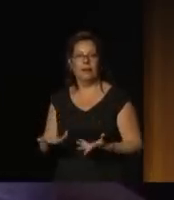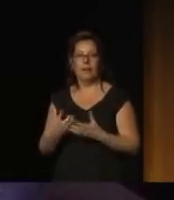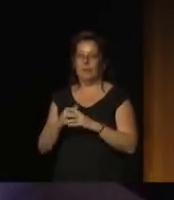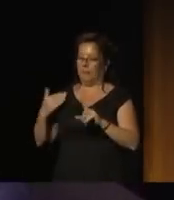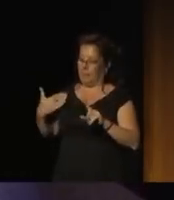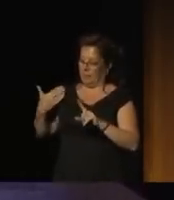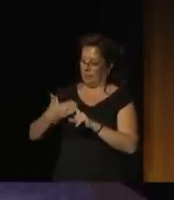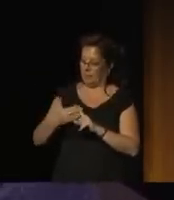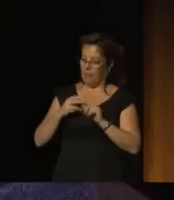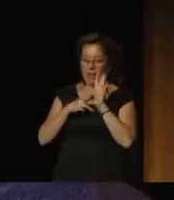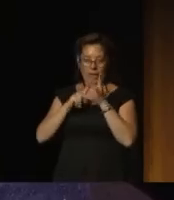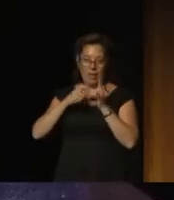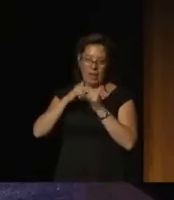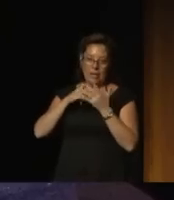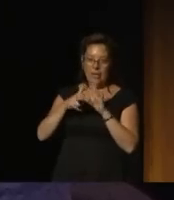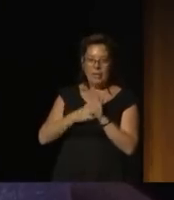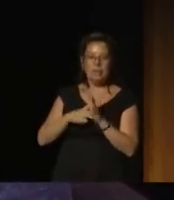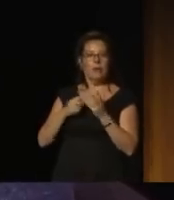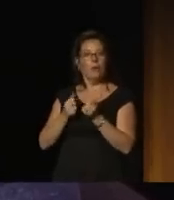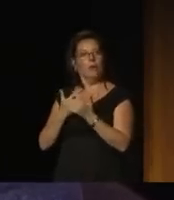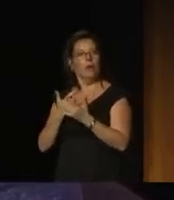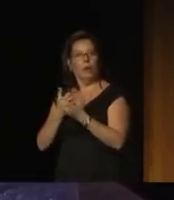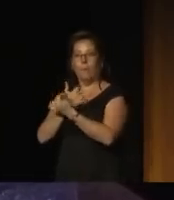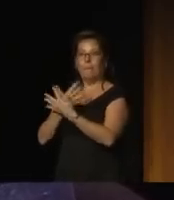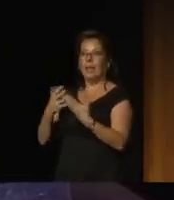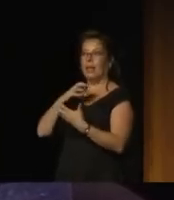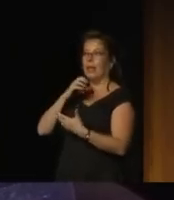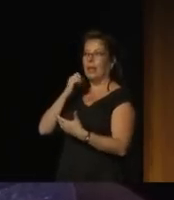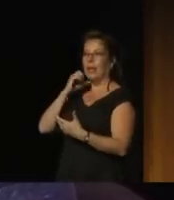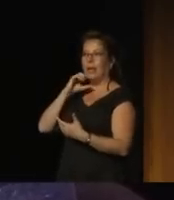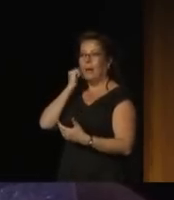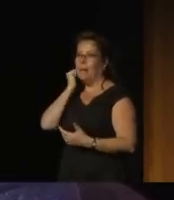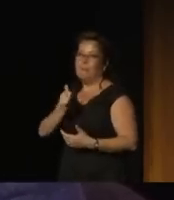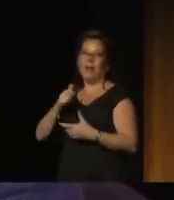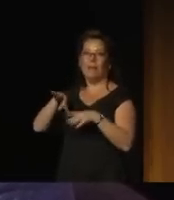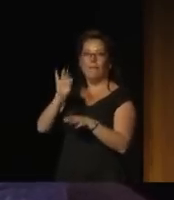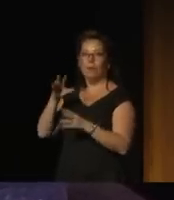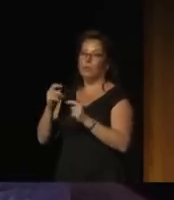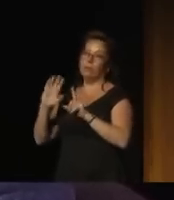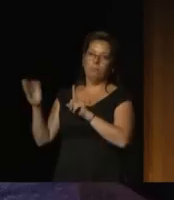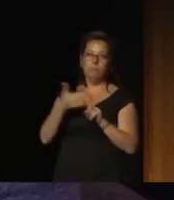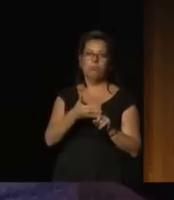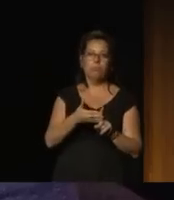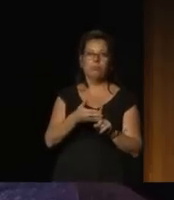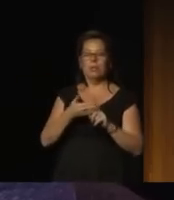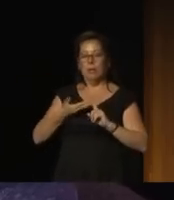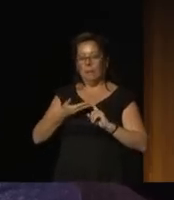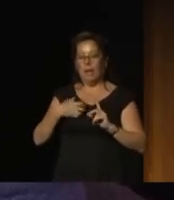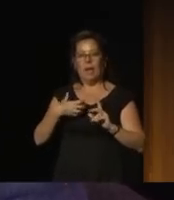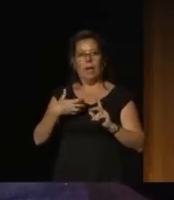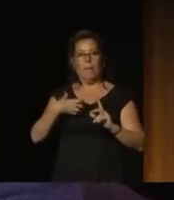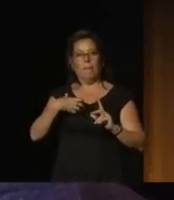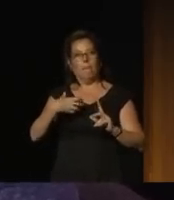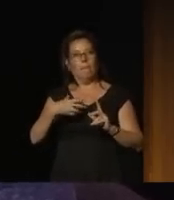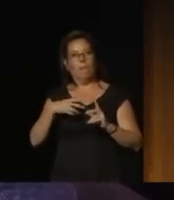although Nixon was still getting 40-some percent of black voters. But as each Republican election went past Gerry Ford and on to Reagan, that